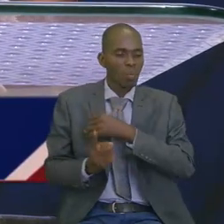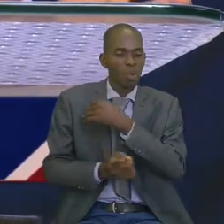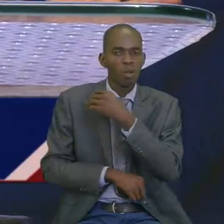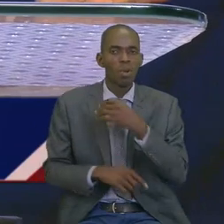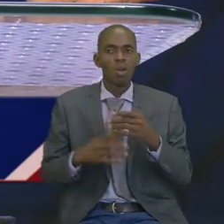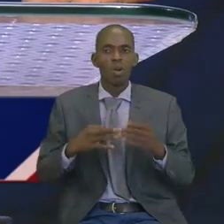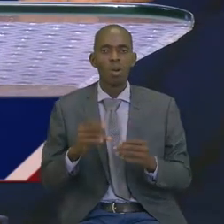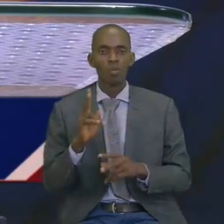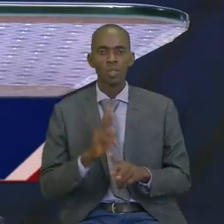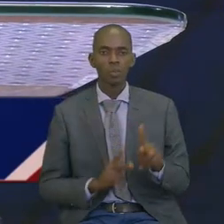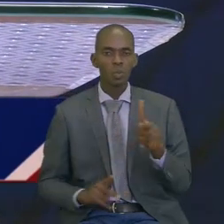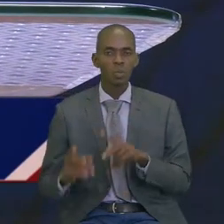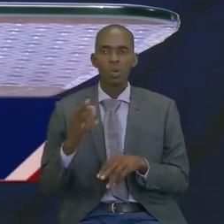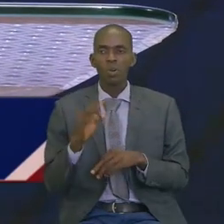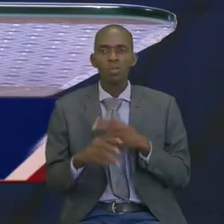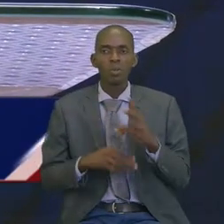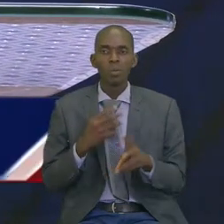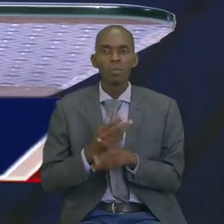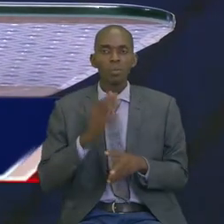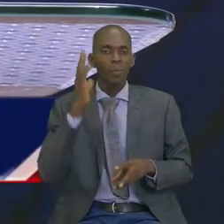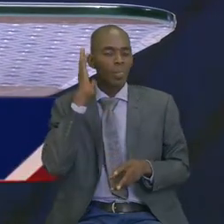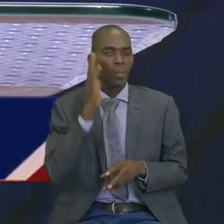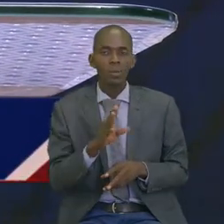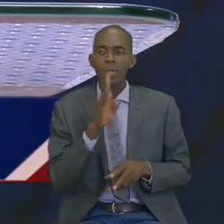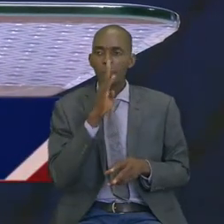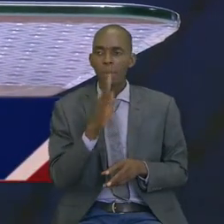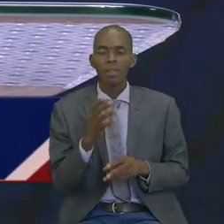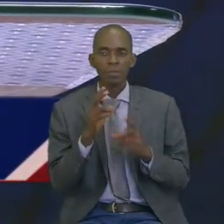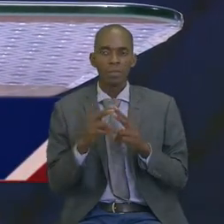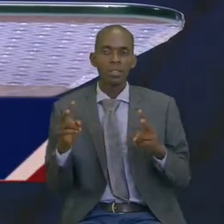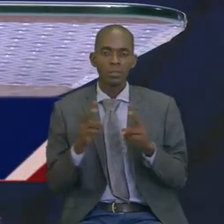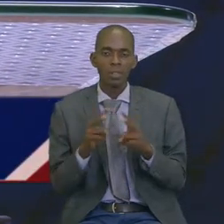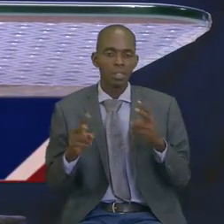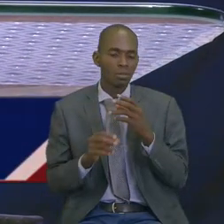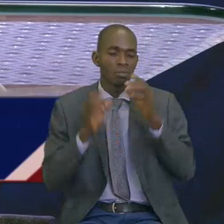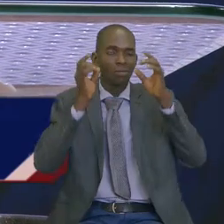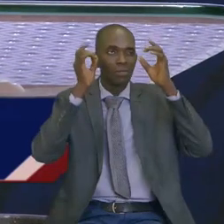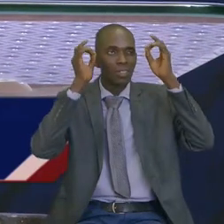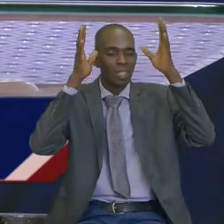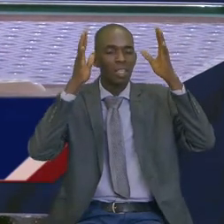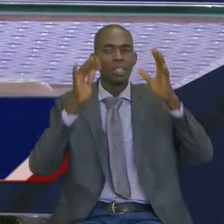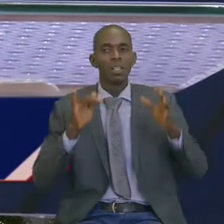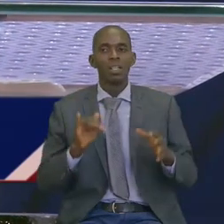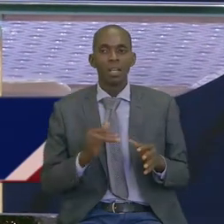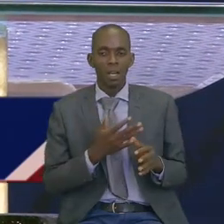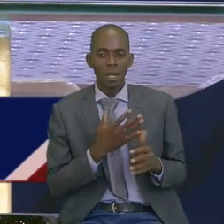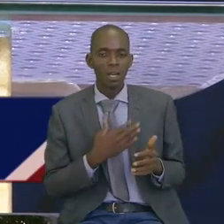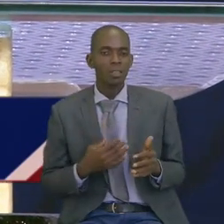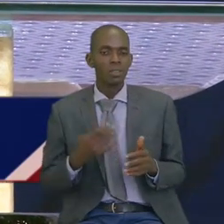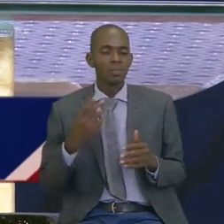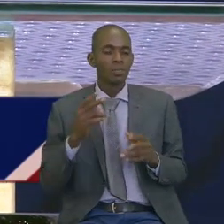the people of the world will be very, very terrible and traumatizing and tormenting is